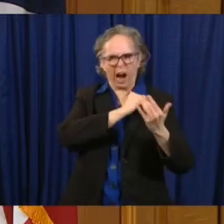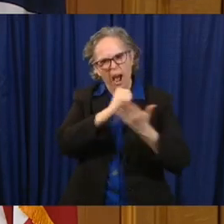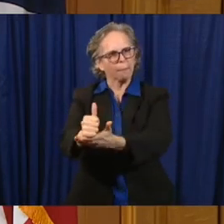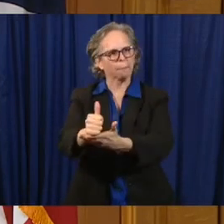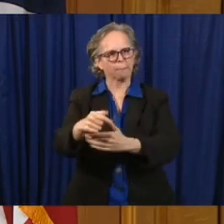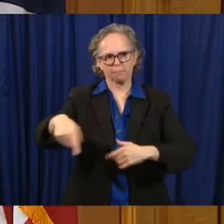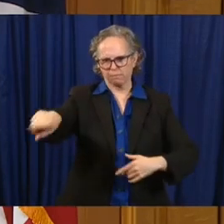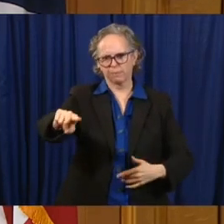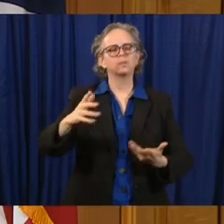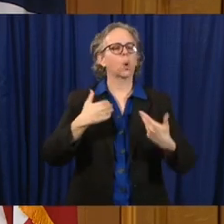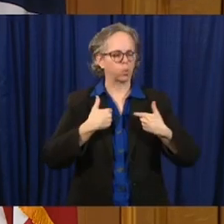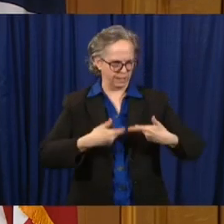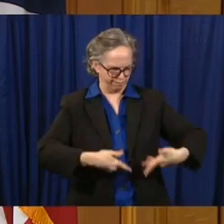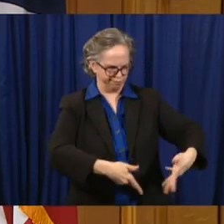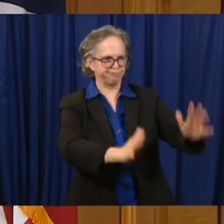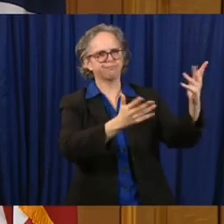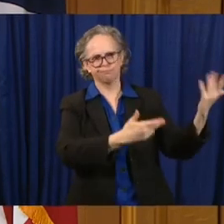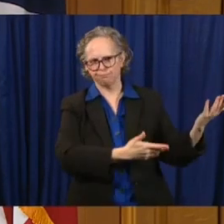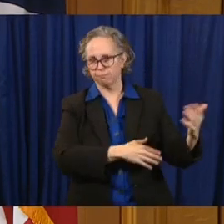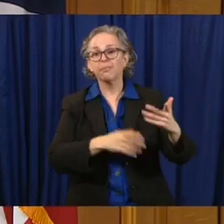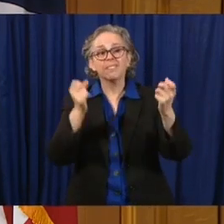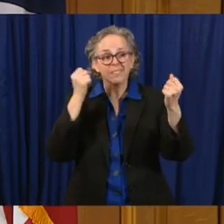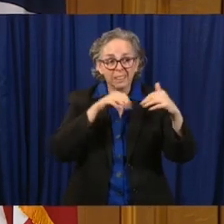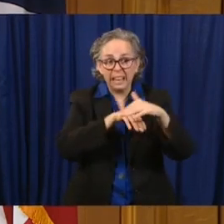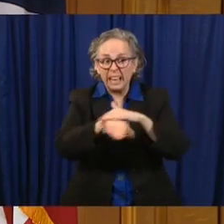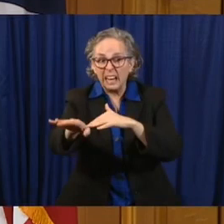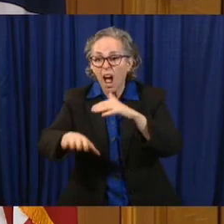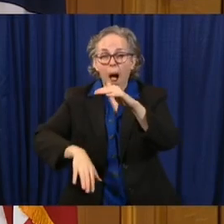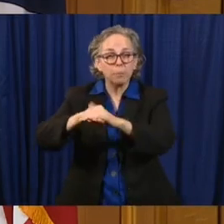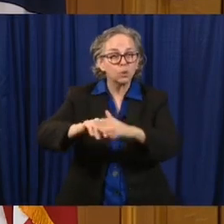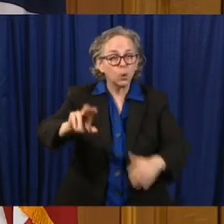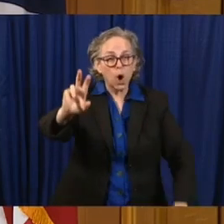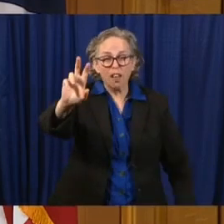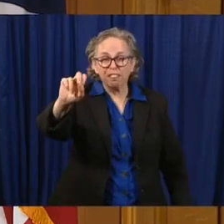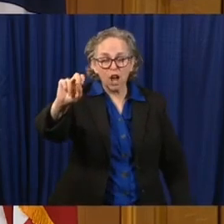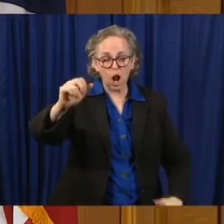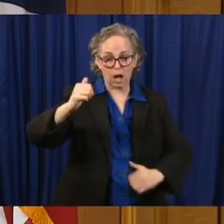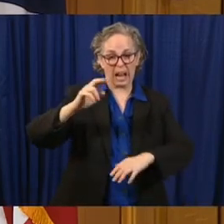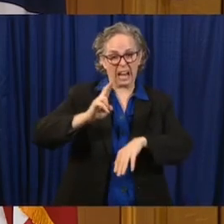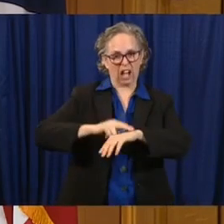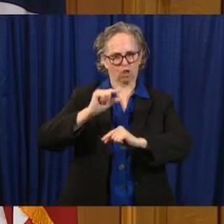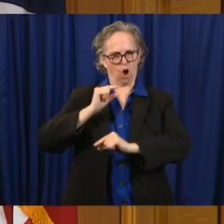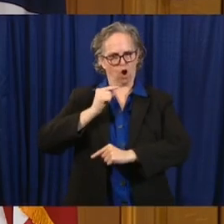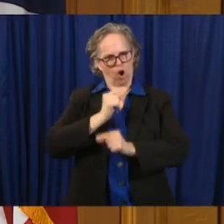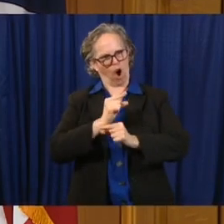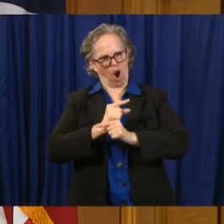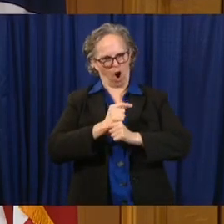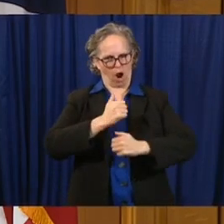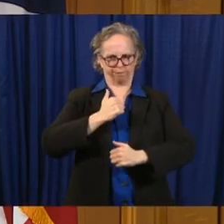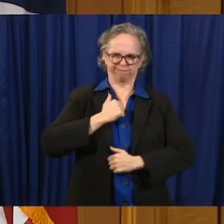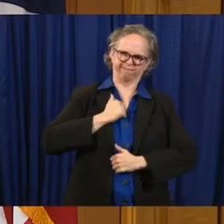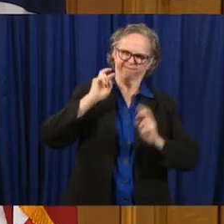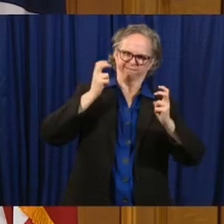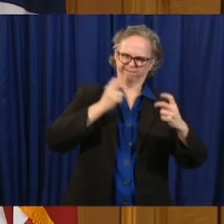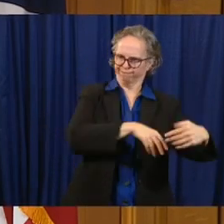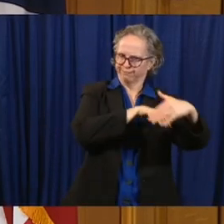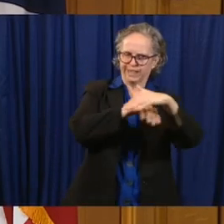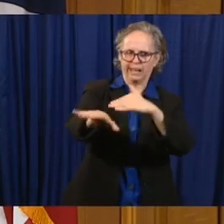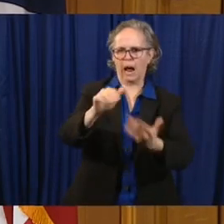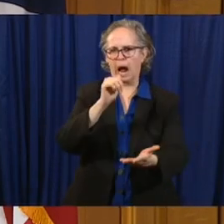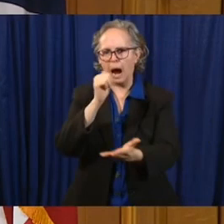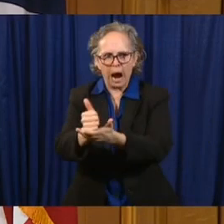30 soldiers and airmen to assist the remaining medical staff at the prison's health center. Among other tasks, they will be